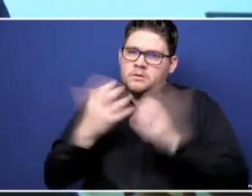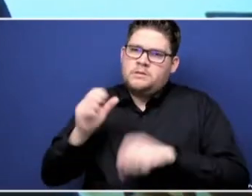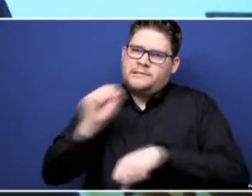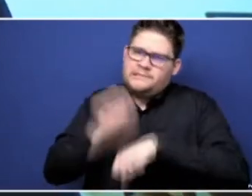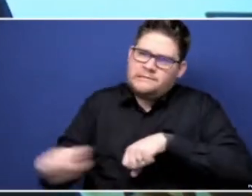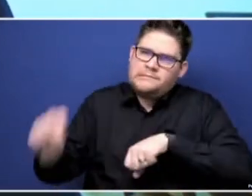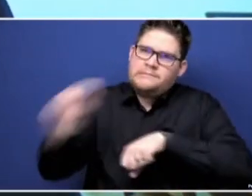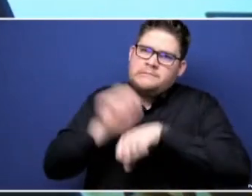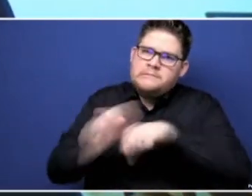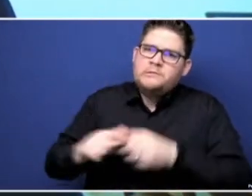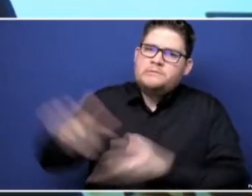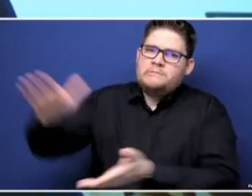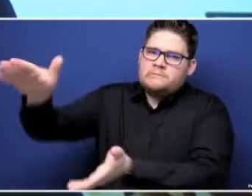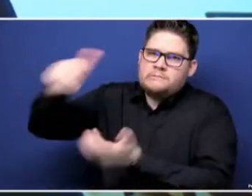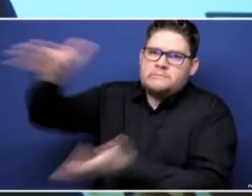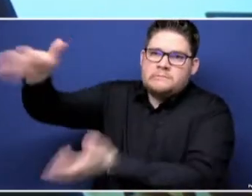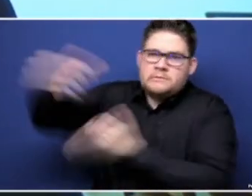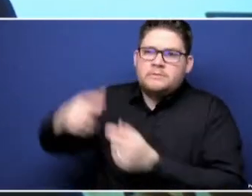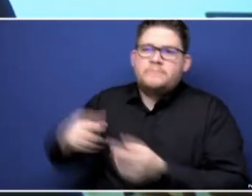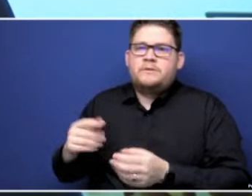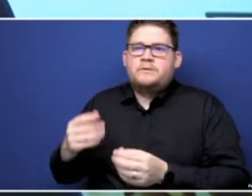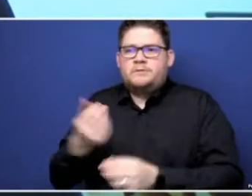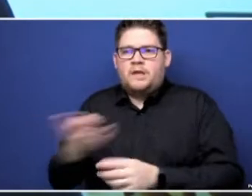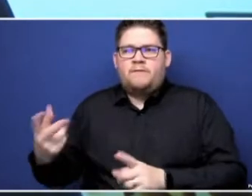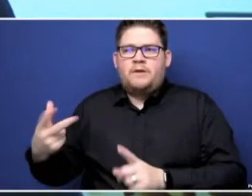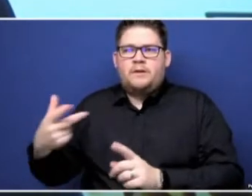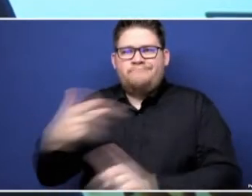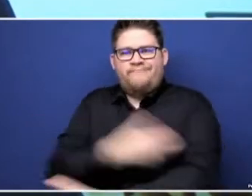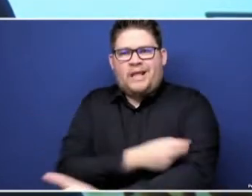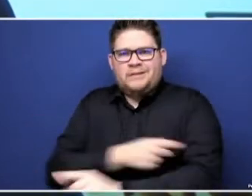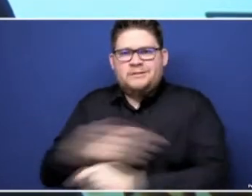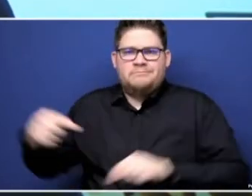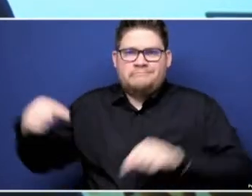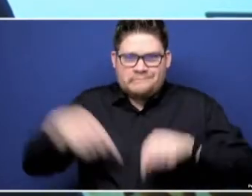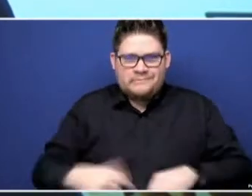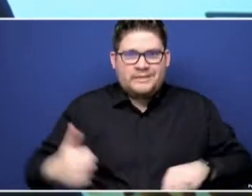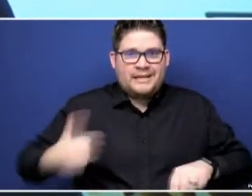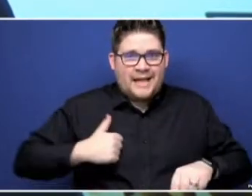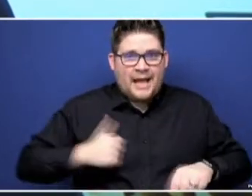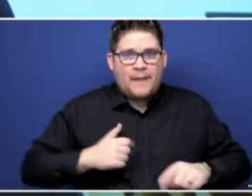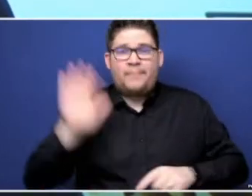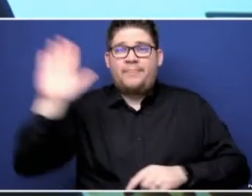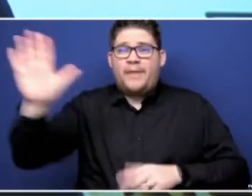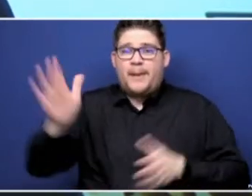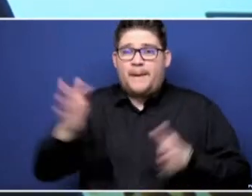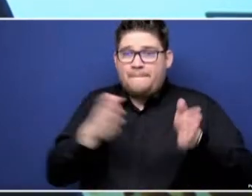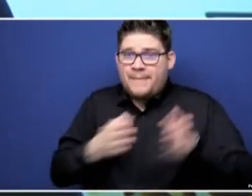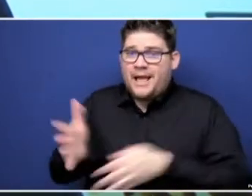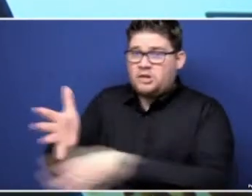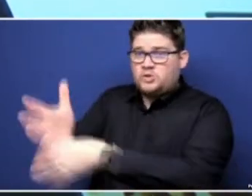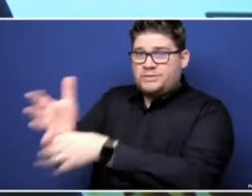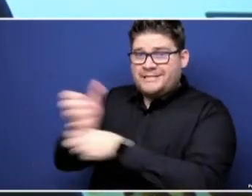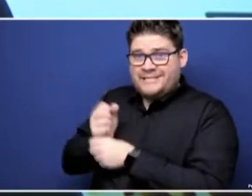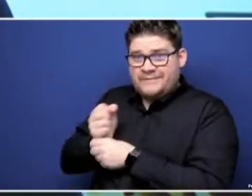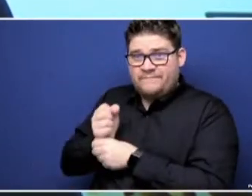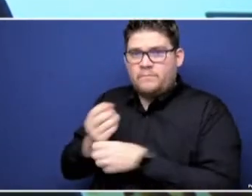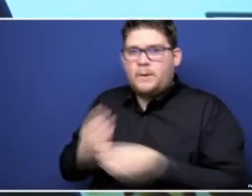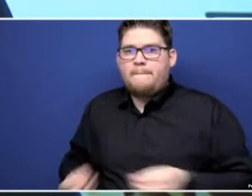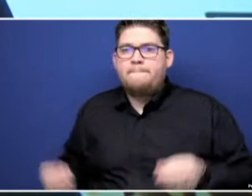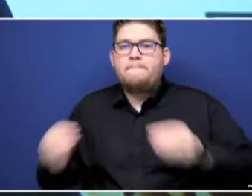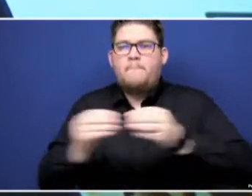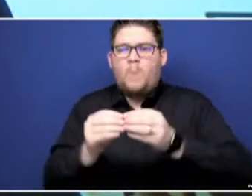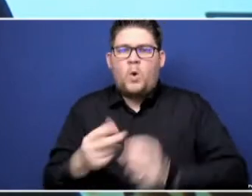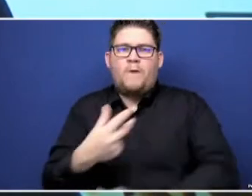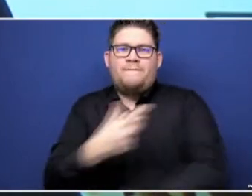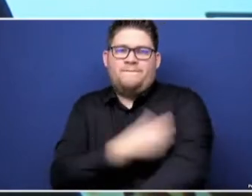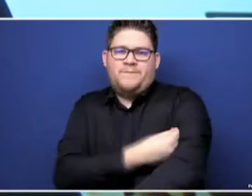our mass clinic vaccination program, is, you know, assured at this point, and that we will be continuing,